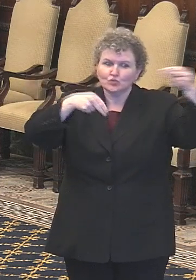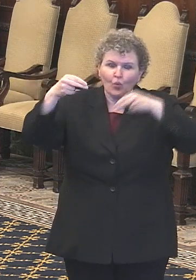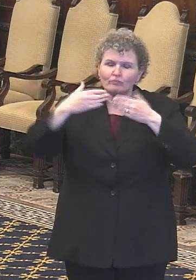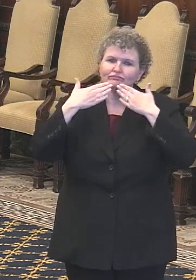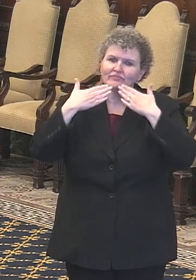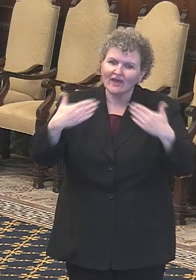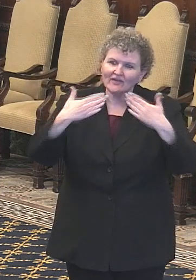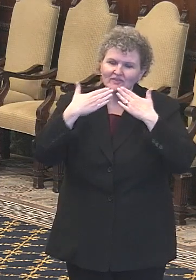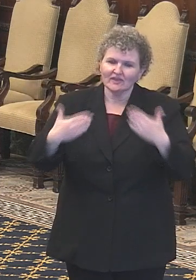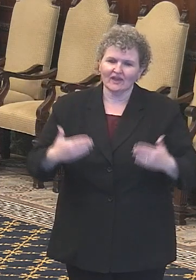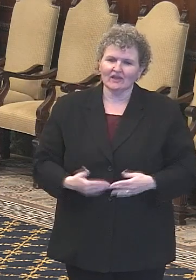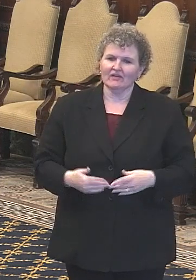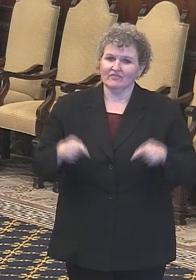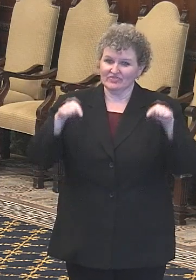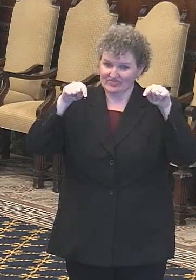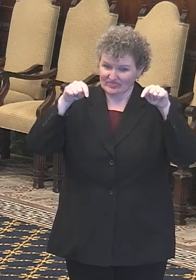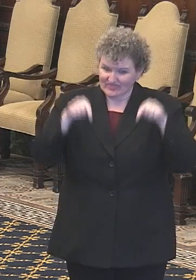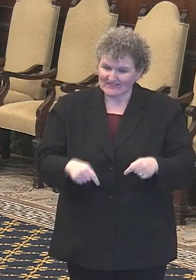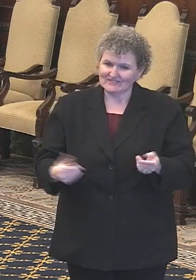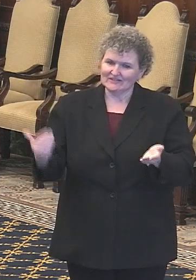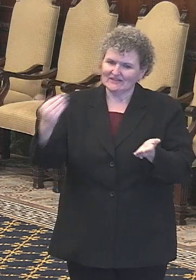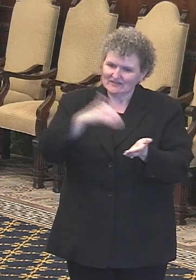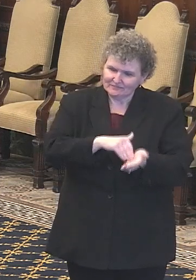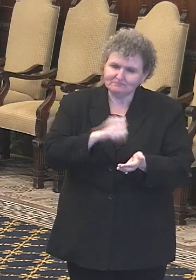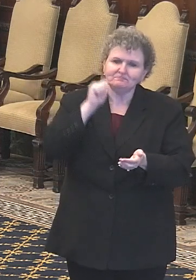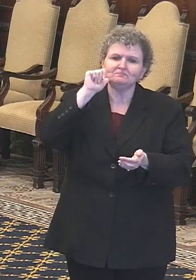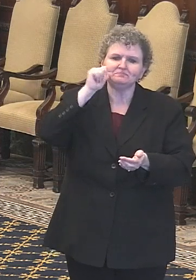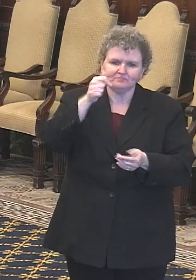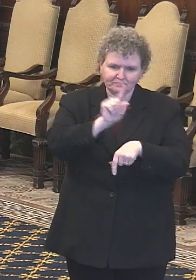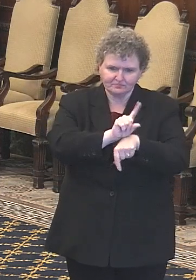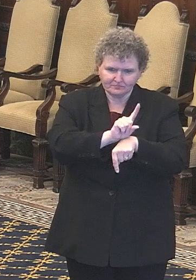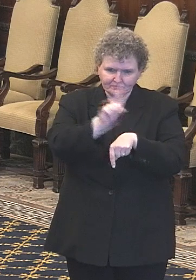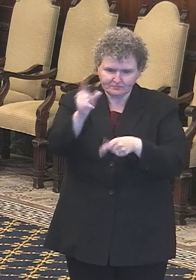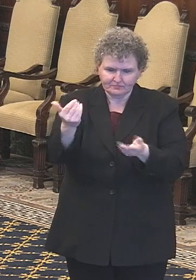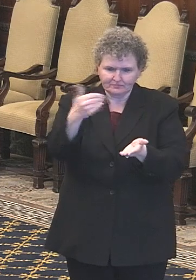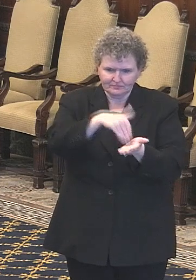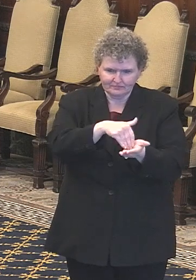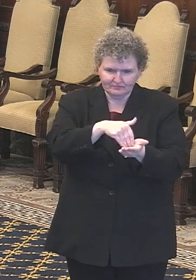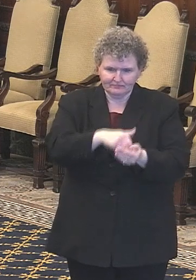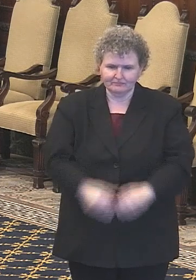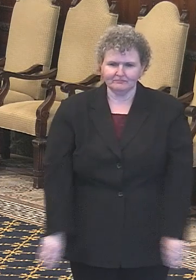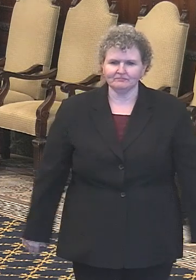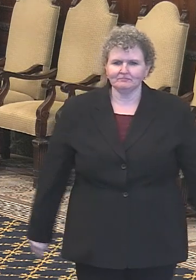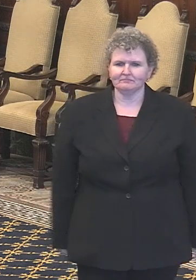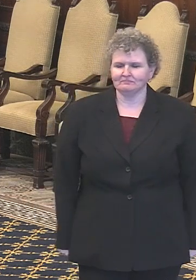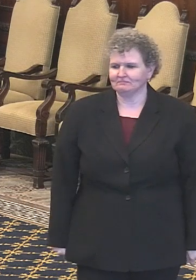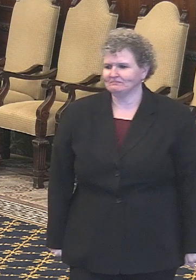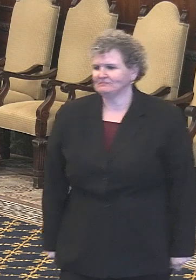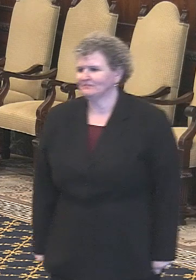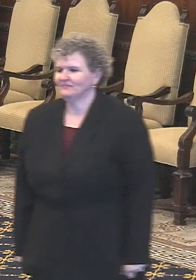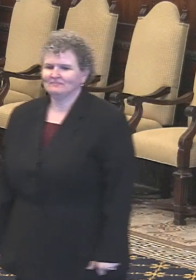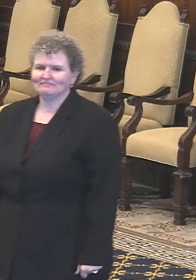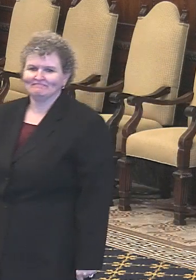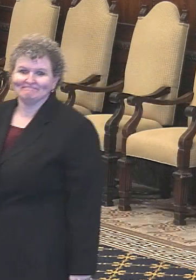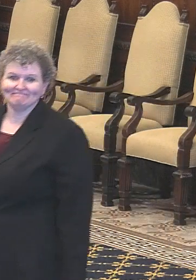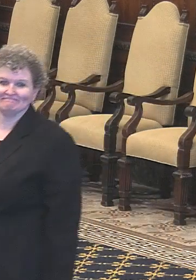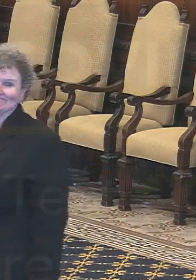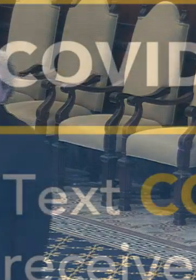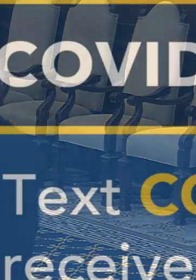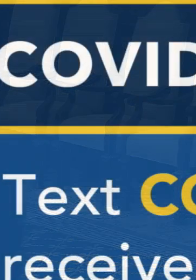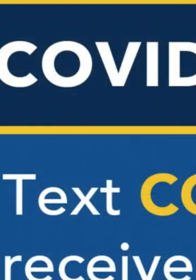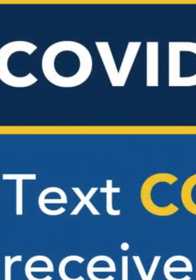you, and again, I don't know if you gave it out earlier. I remember a 41 number. Is that the number of nursing homes, or whether, I just wondered, do you know the